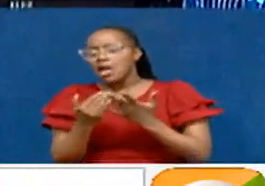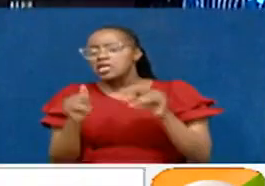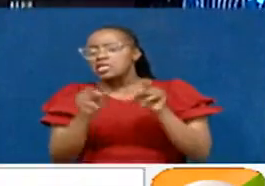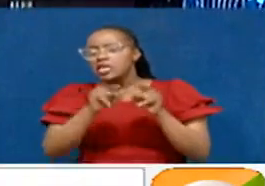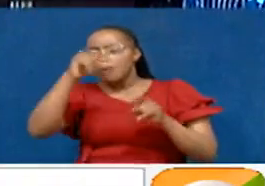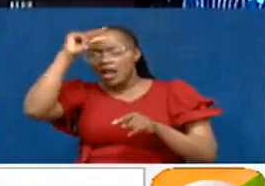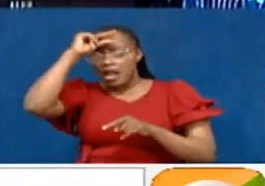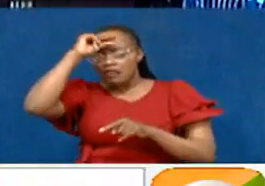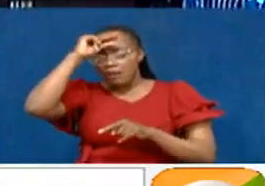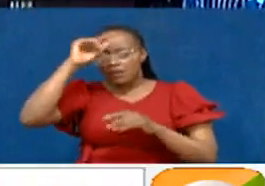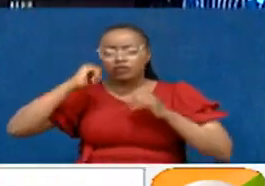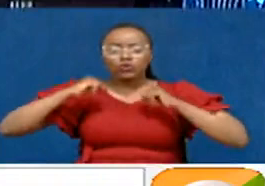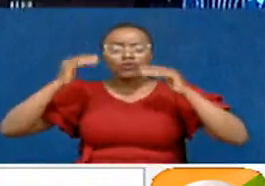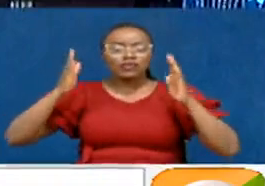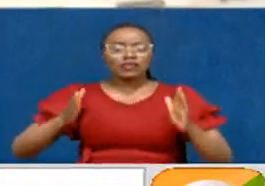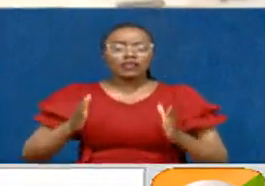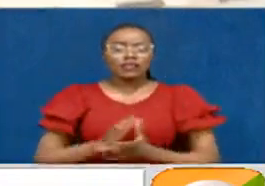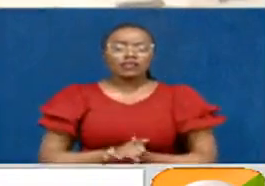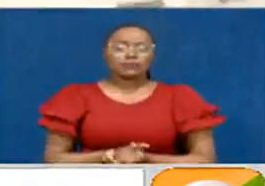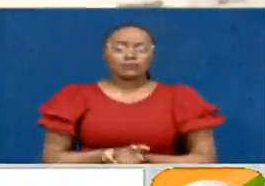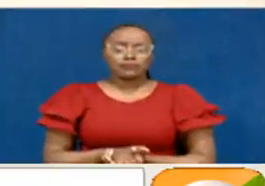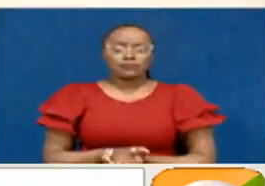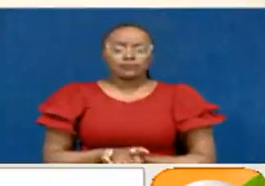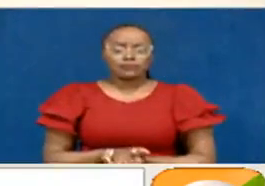as government officials.